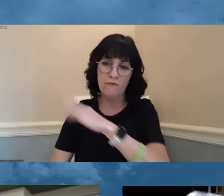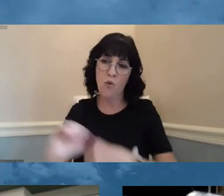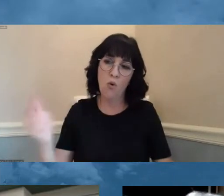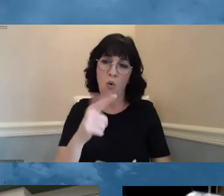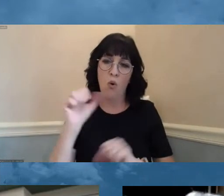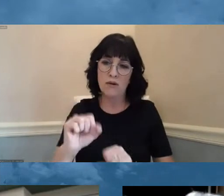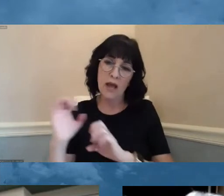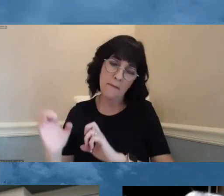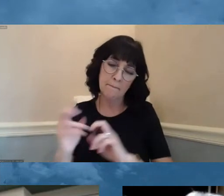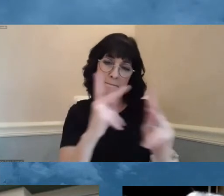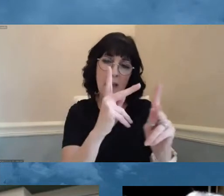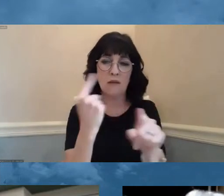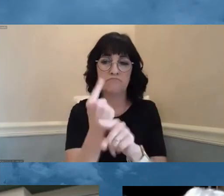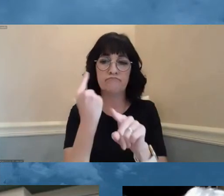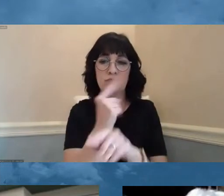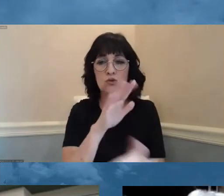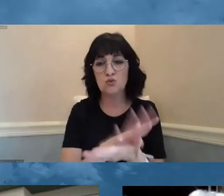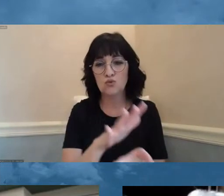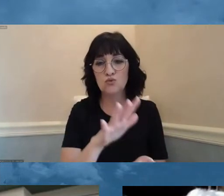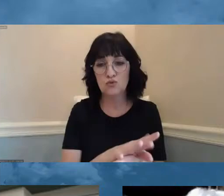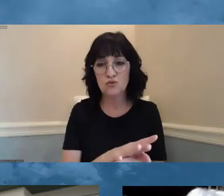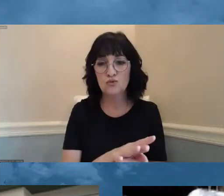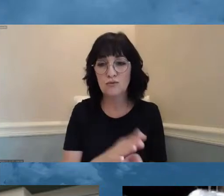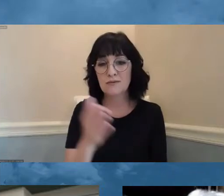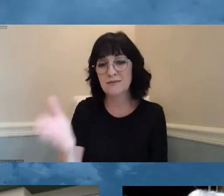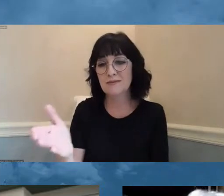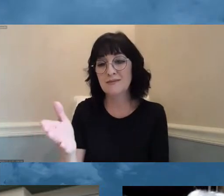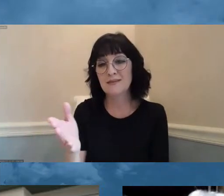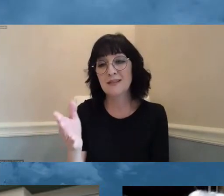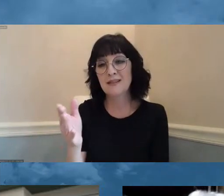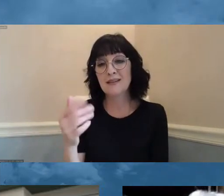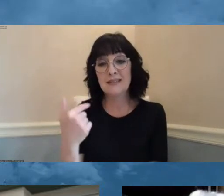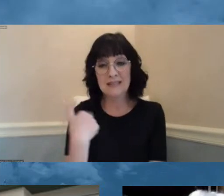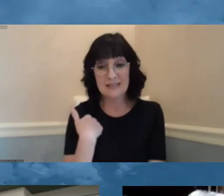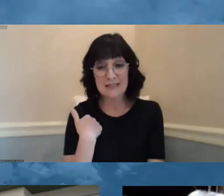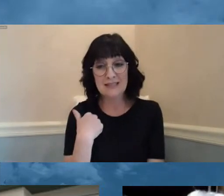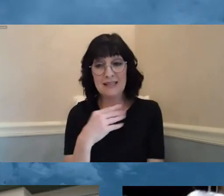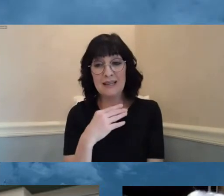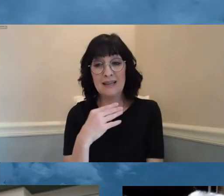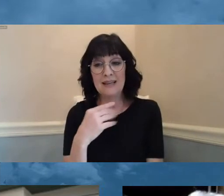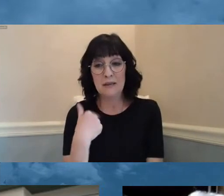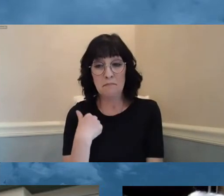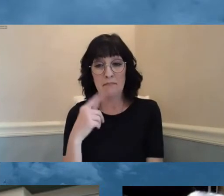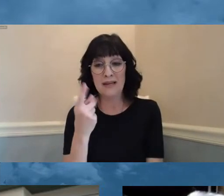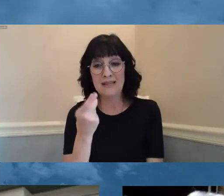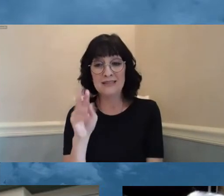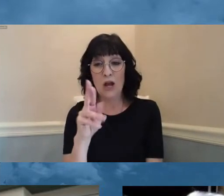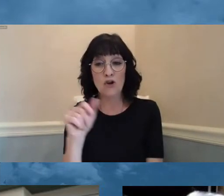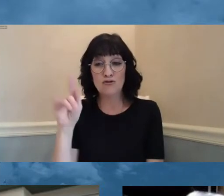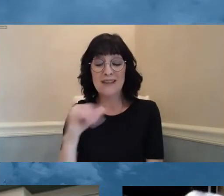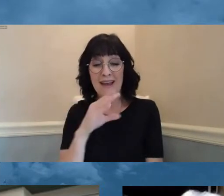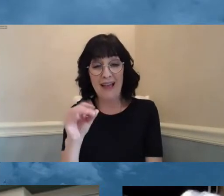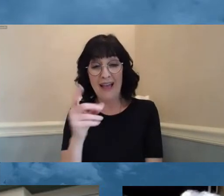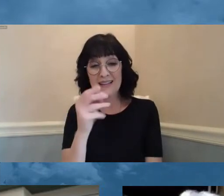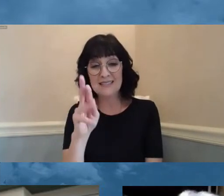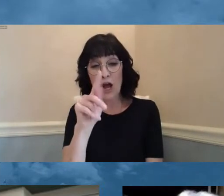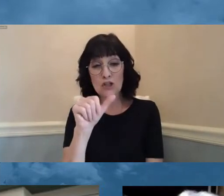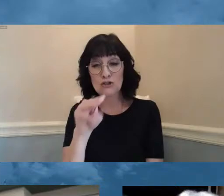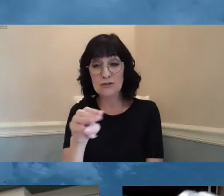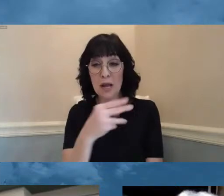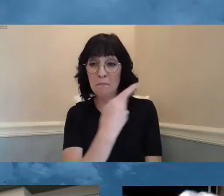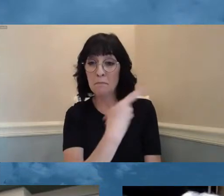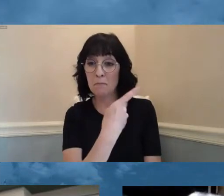And I'll just add, and some people don't know this, both Dr. Tam and I are pediatricians, and we care